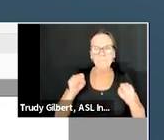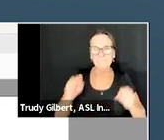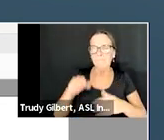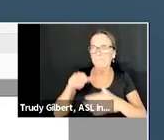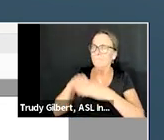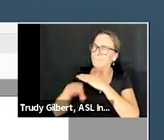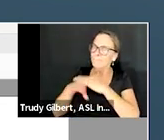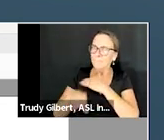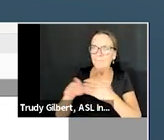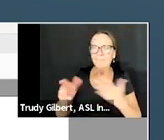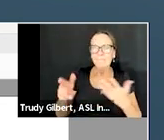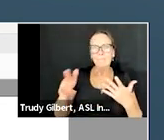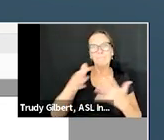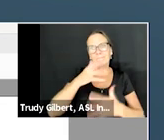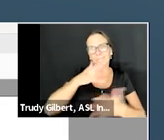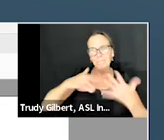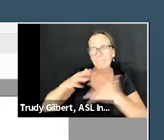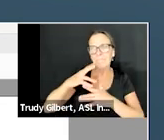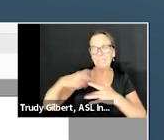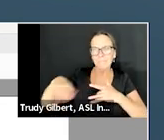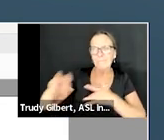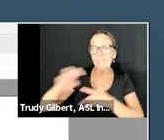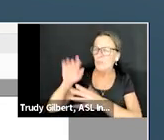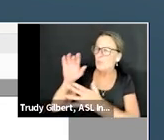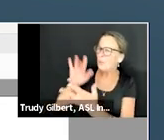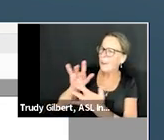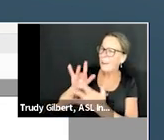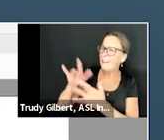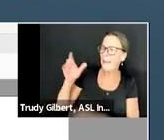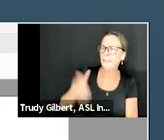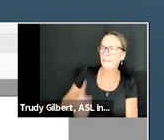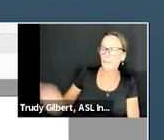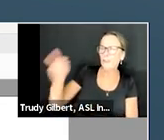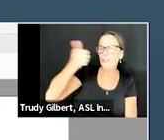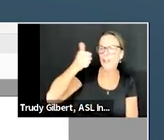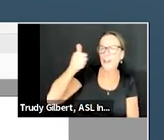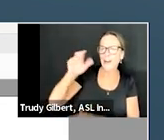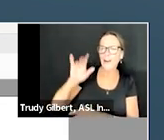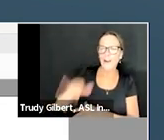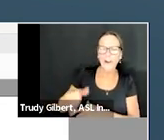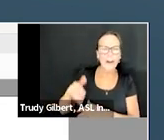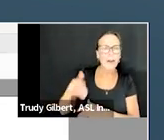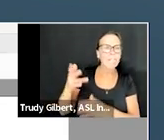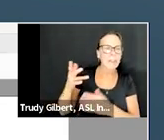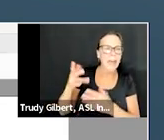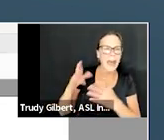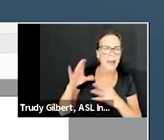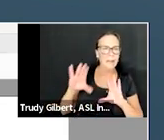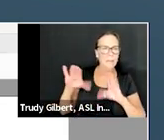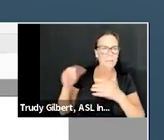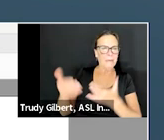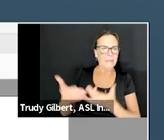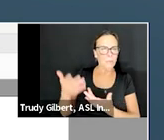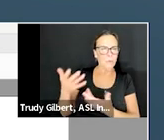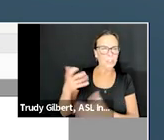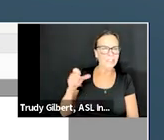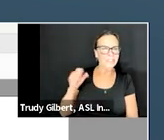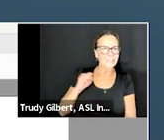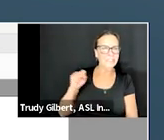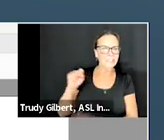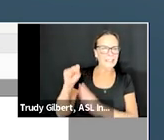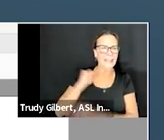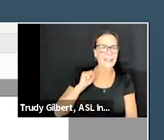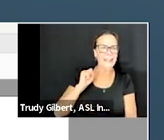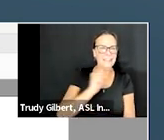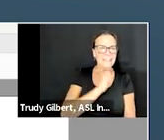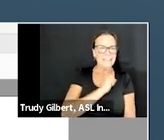to contact the chair of that committee, which is Senator Michael Rodriguez, and